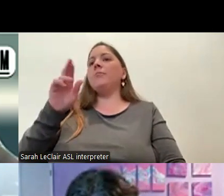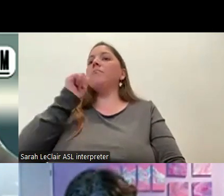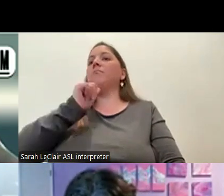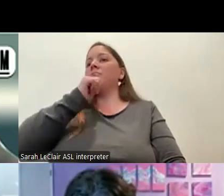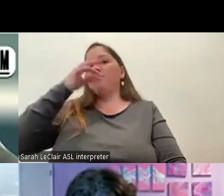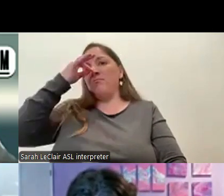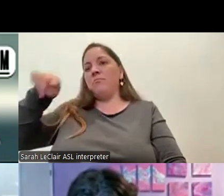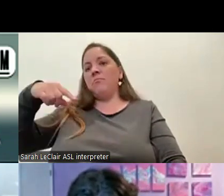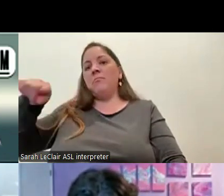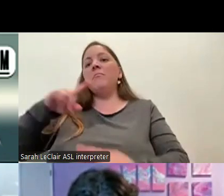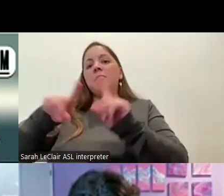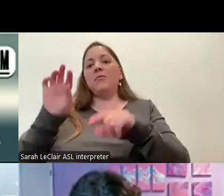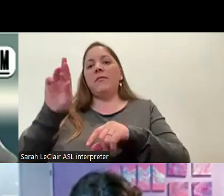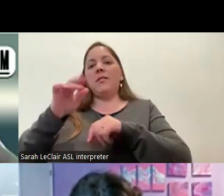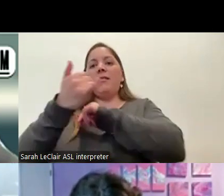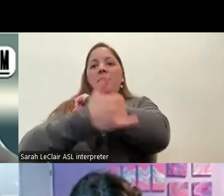you, Yvette. Joseph.